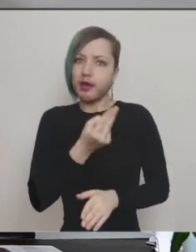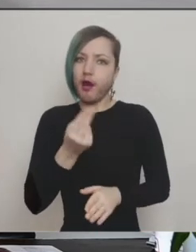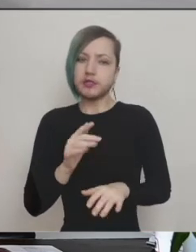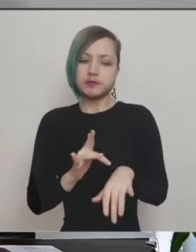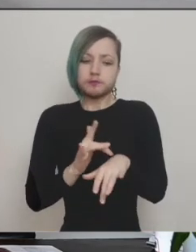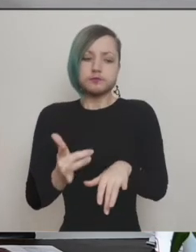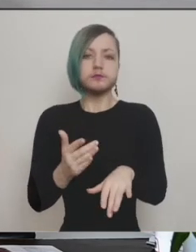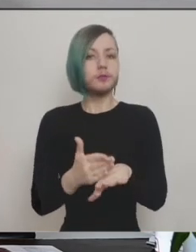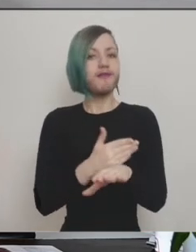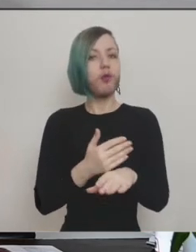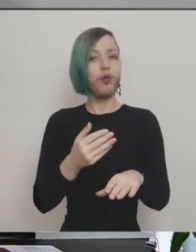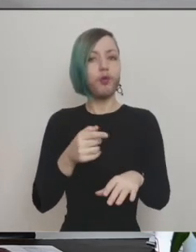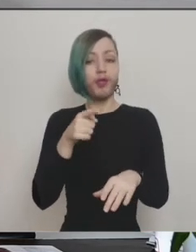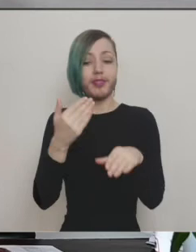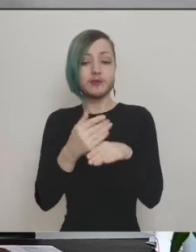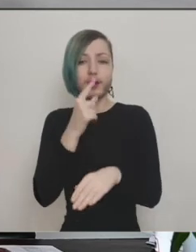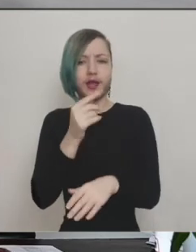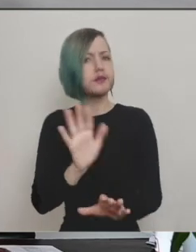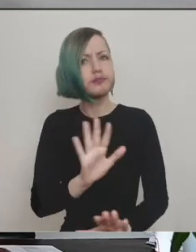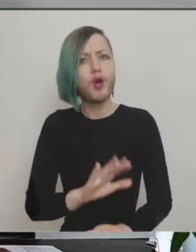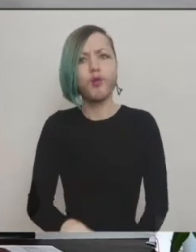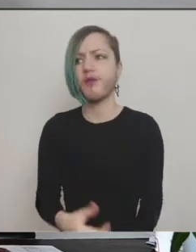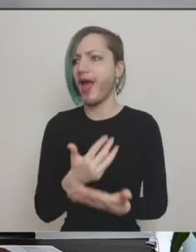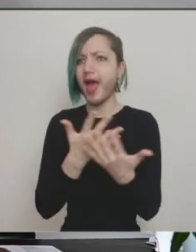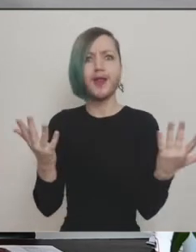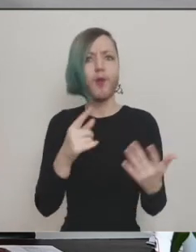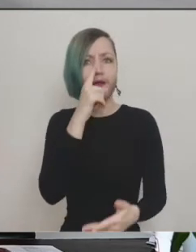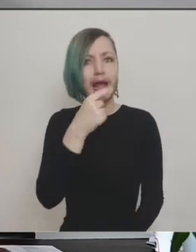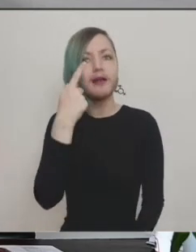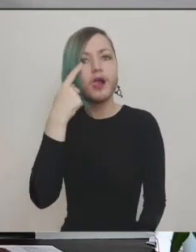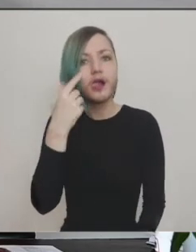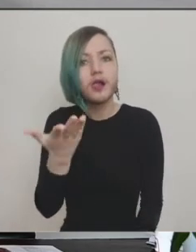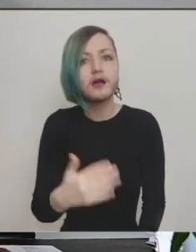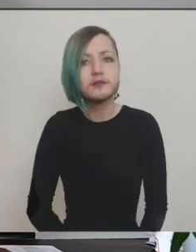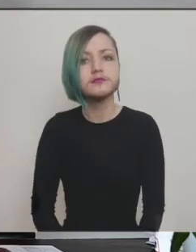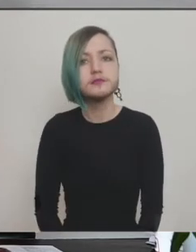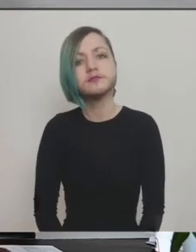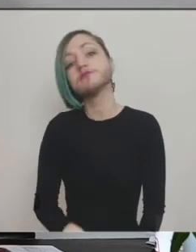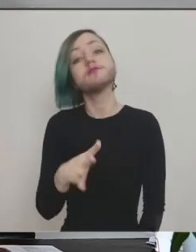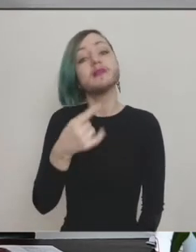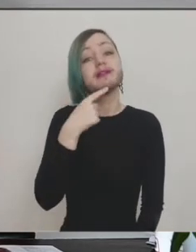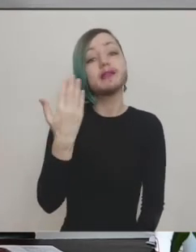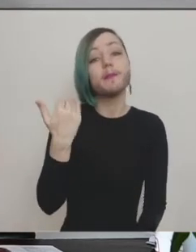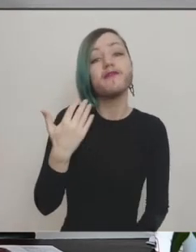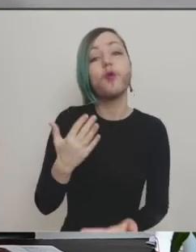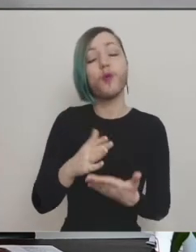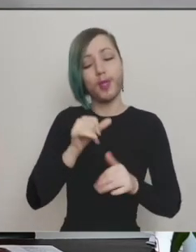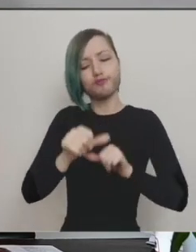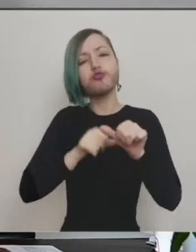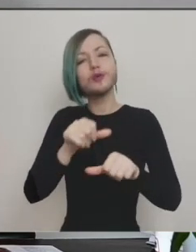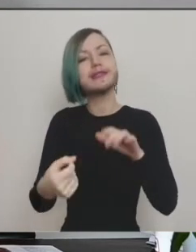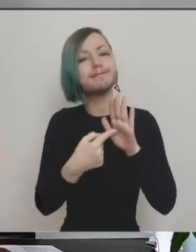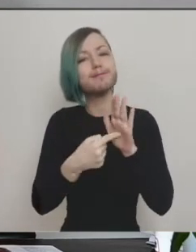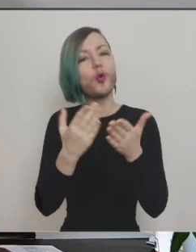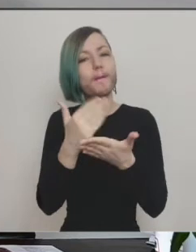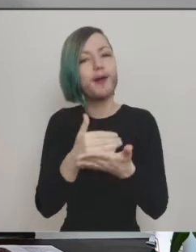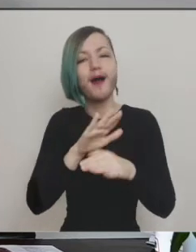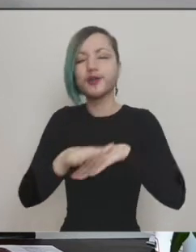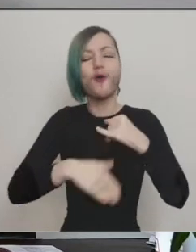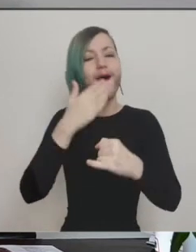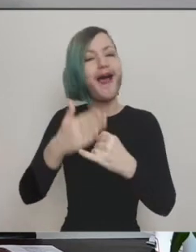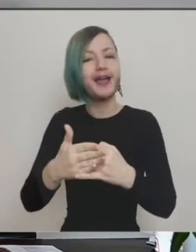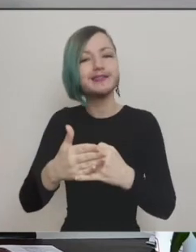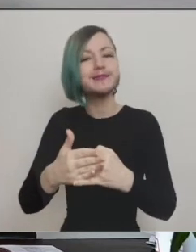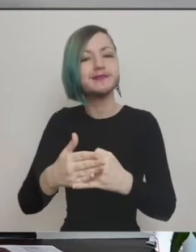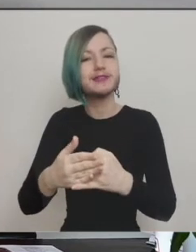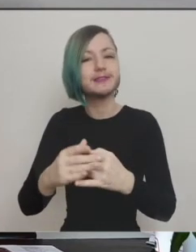work. You can literally just give it a go. As I've said before, it's about the process. So please, I really hope